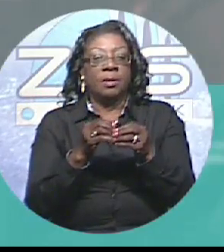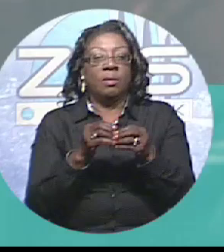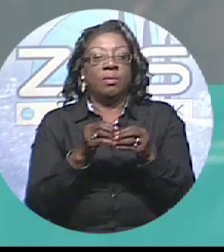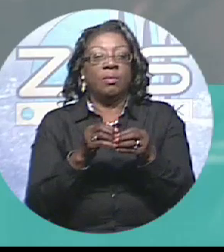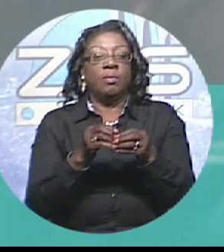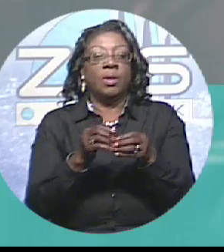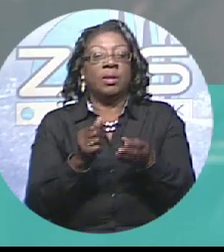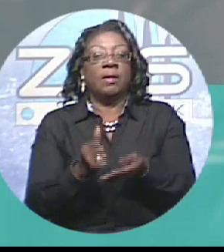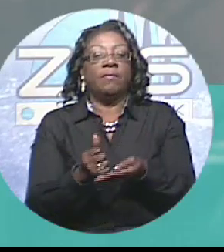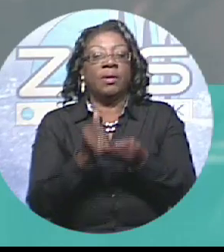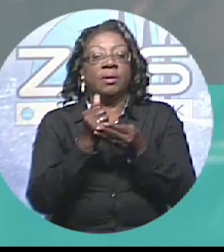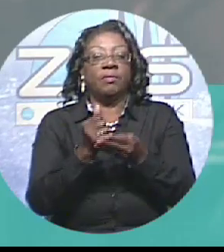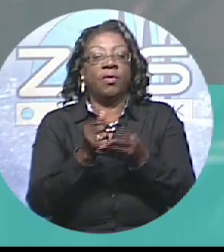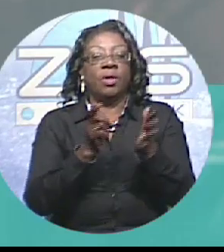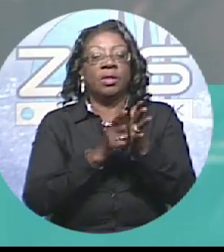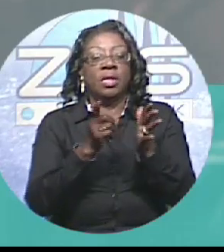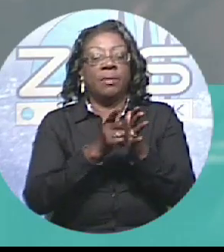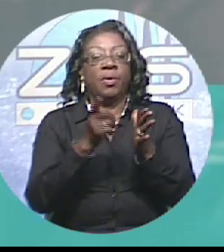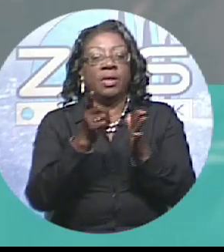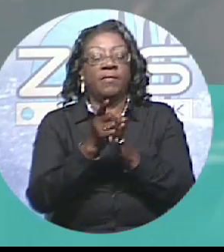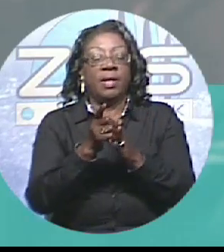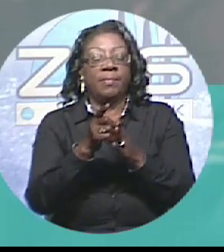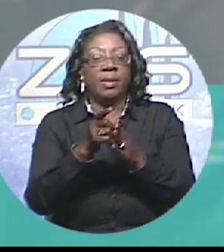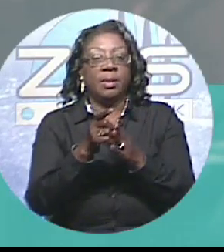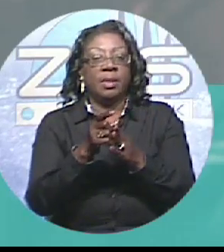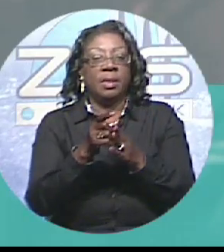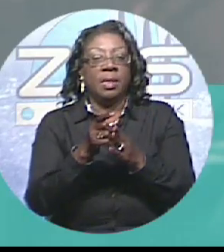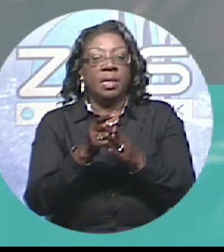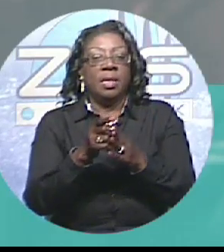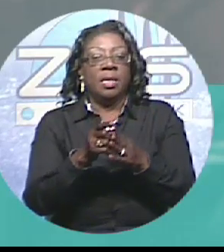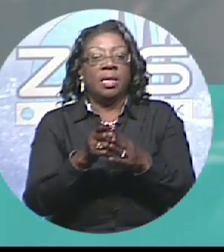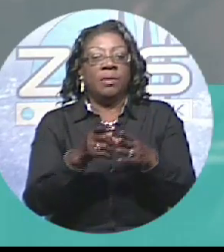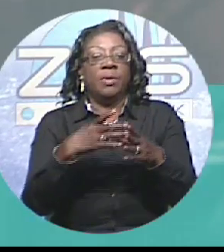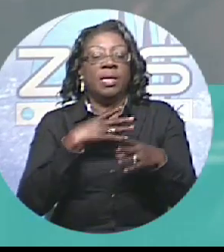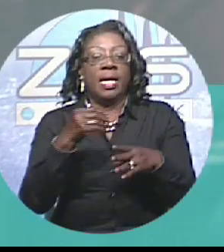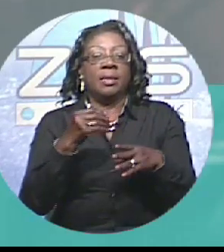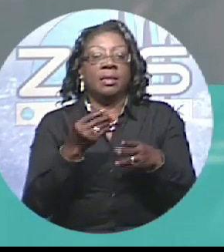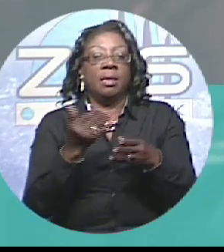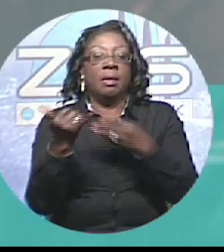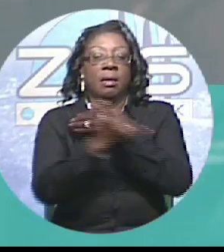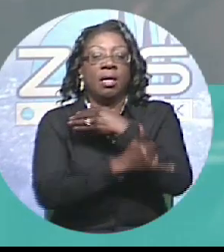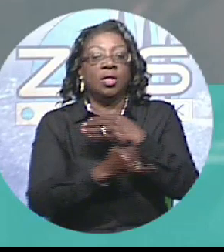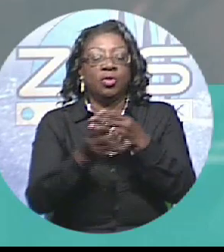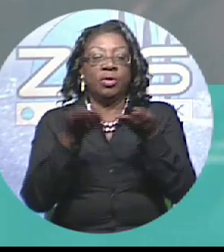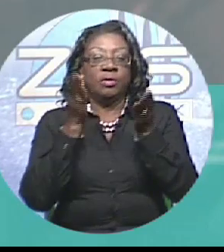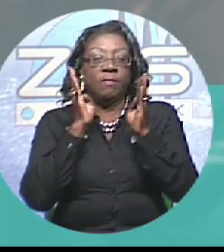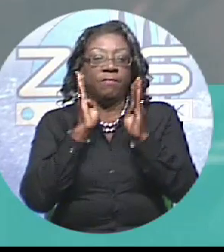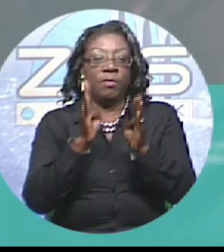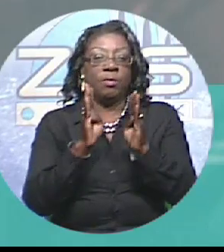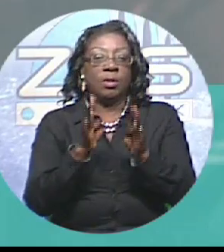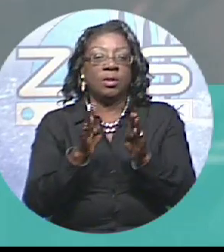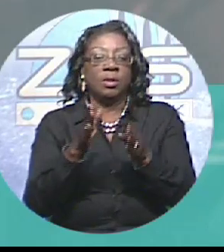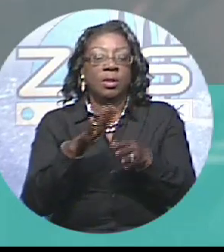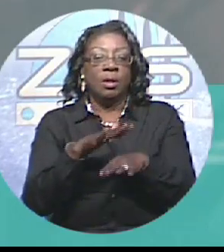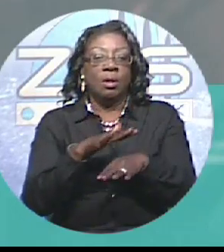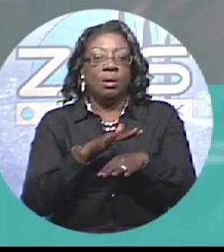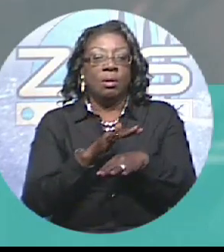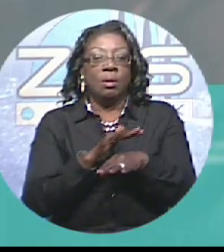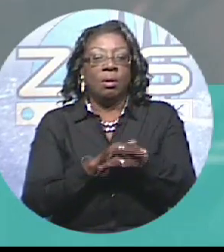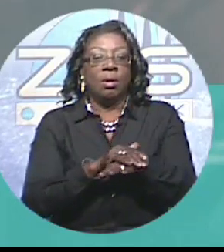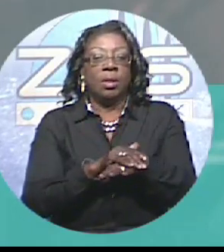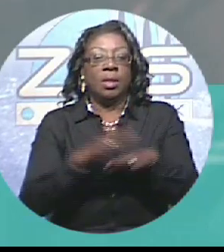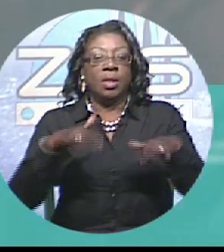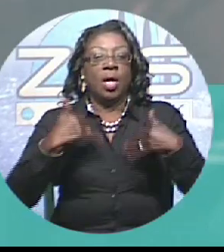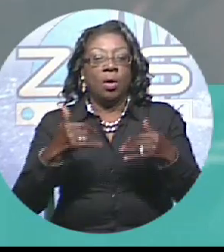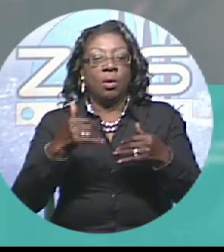behind. And in particular, I would like the country to focus on the question of young males and